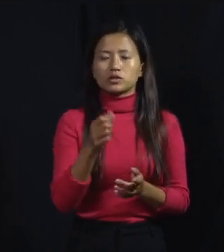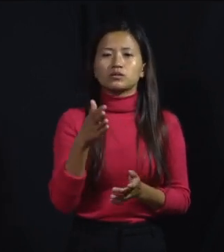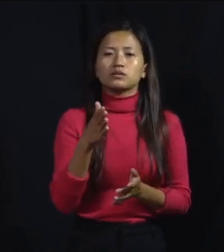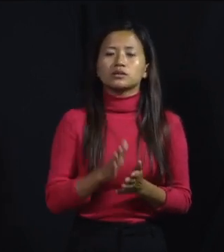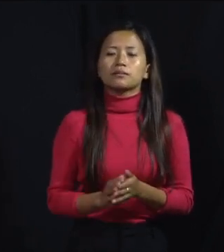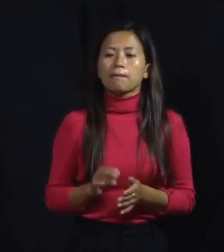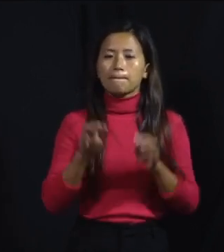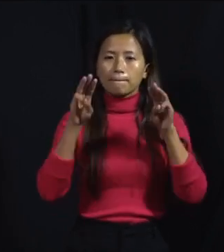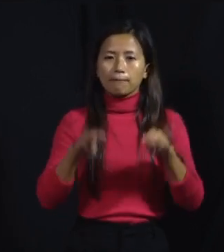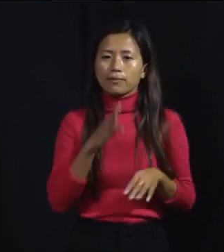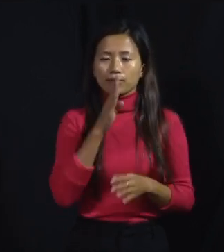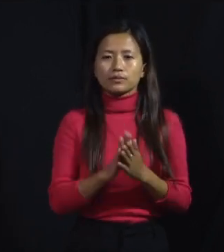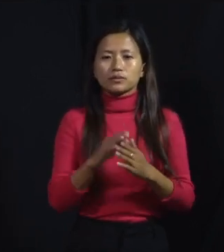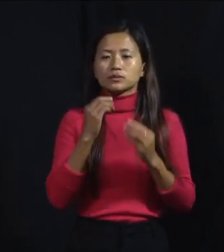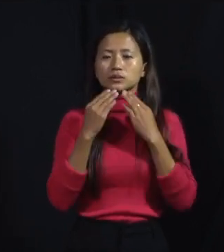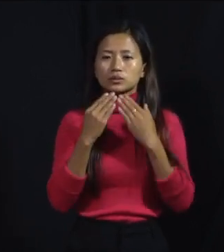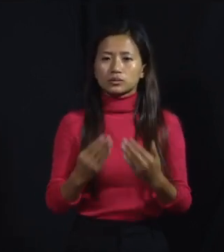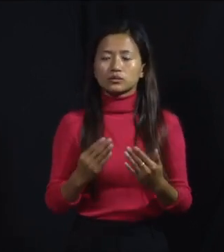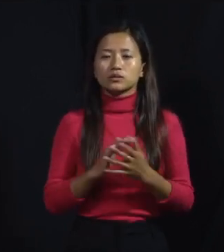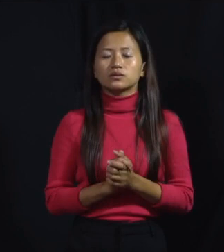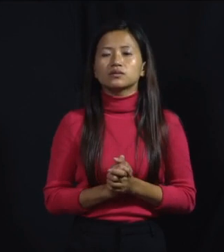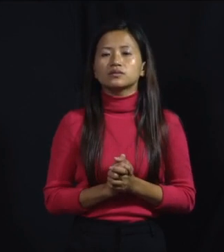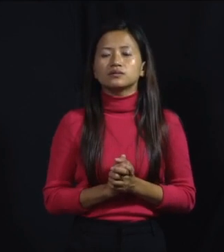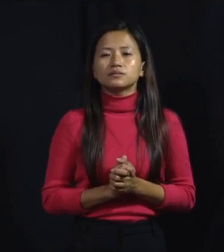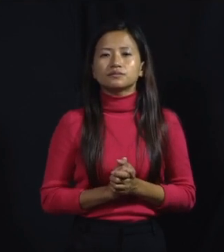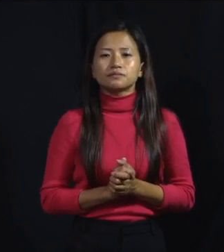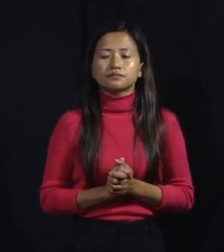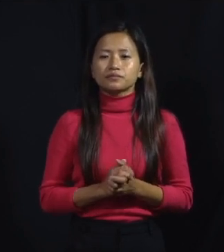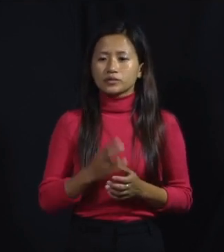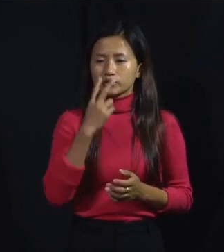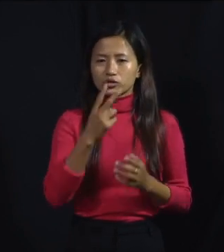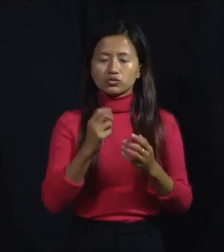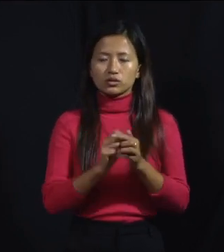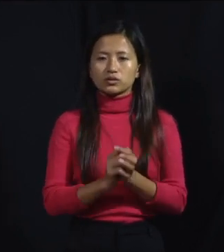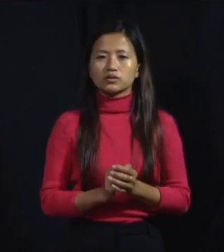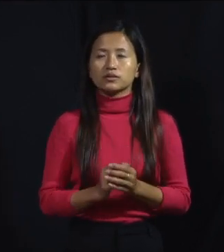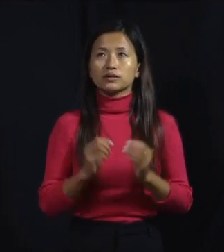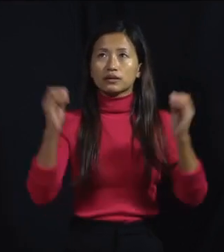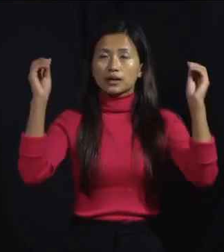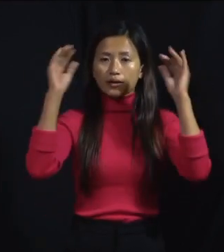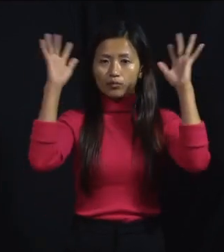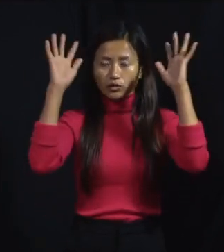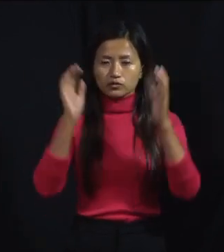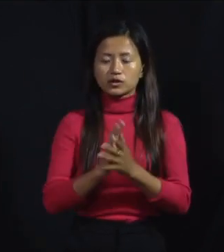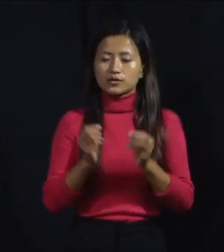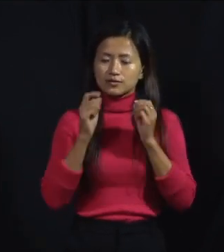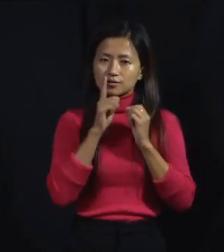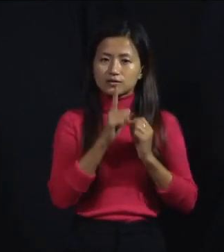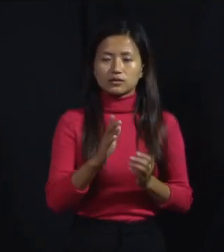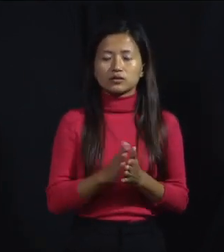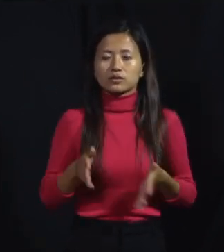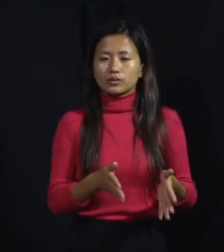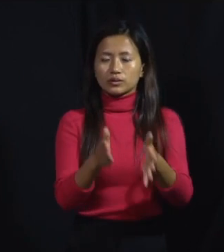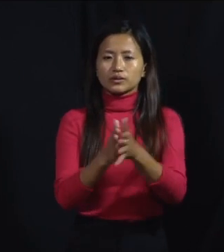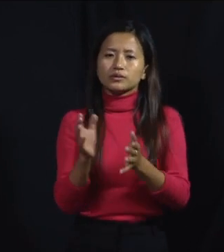the school, right? So there, some certain kind of instruction or the atmosphere is made in such a way that it